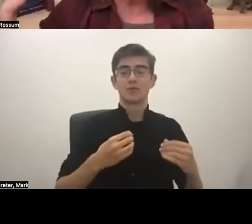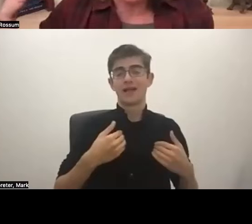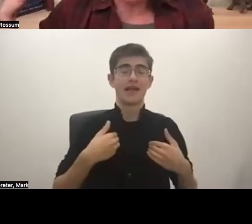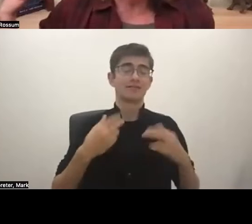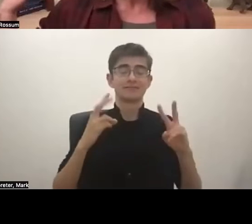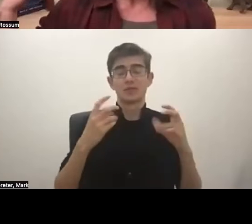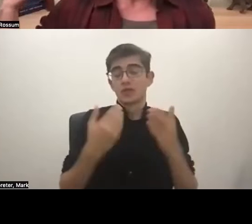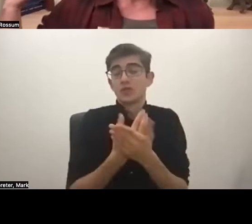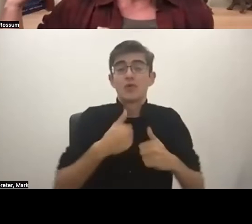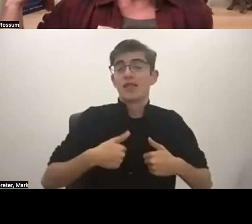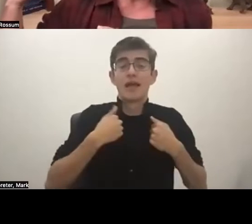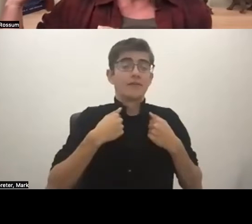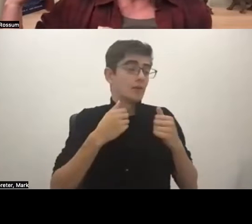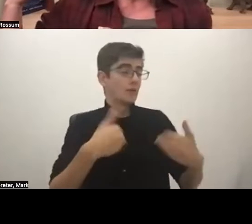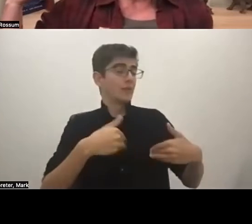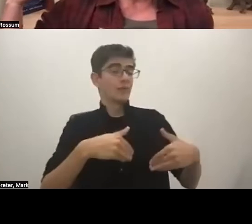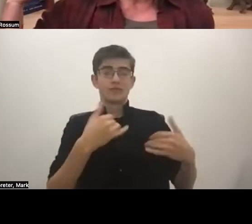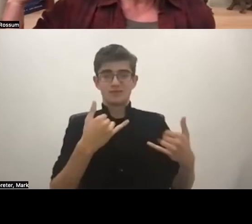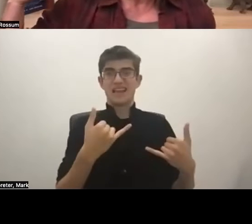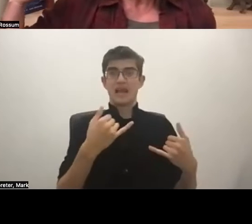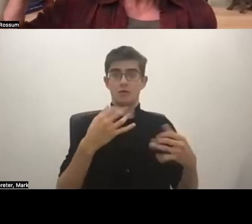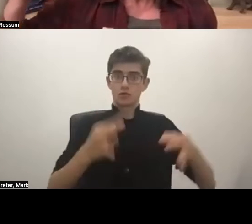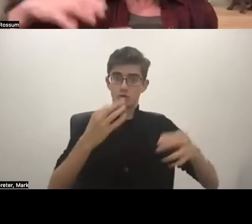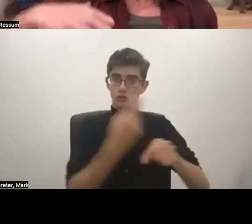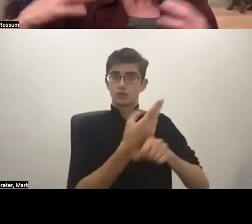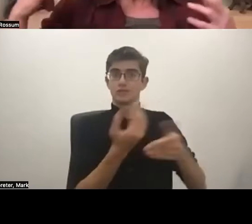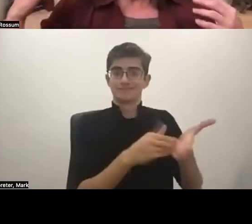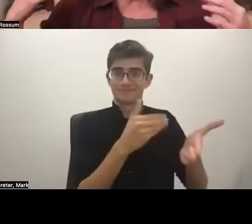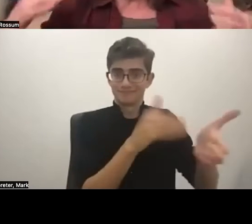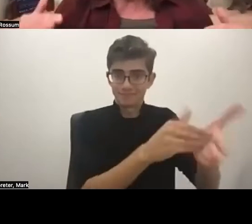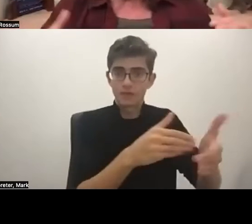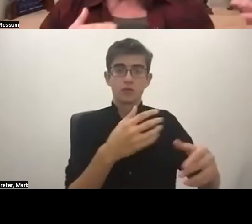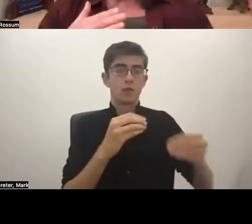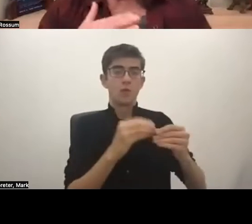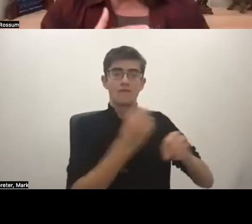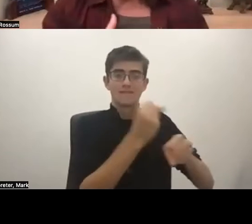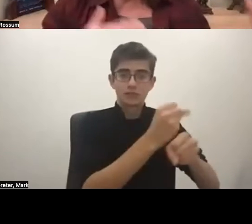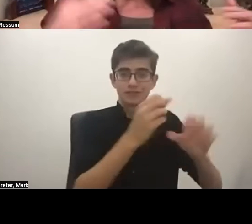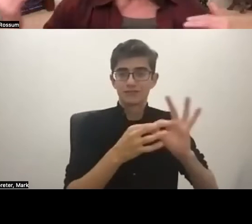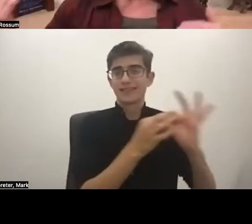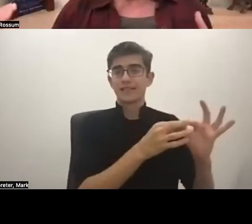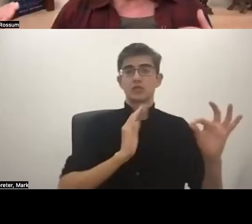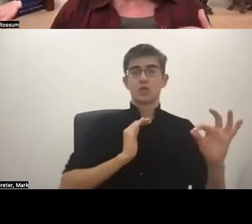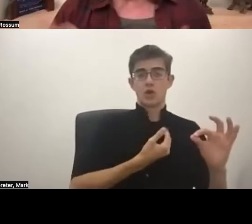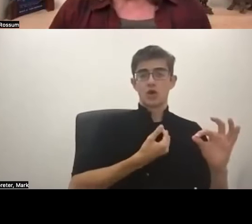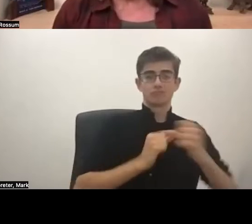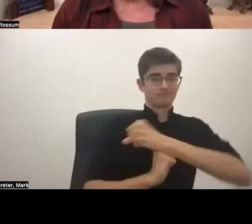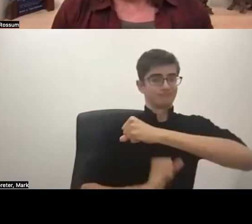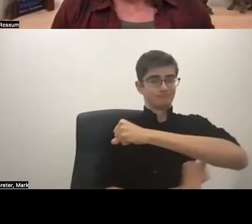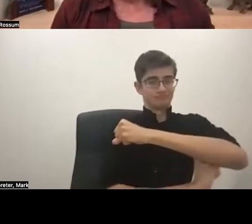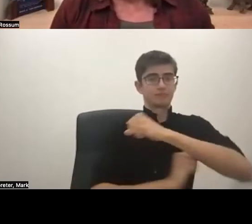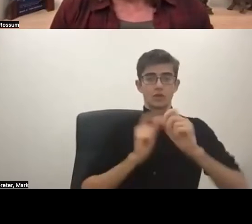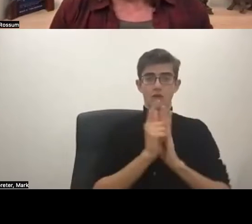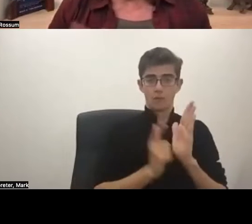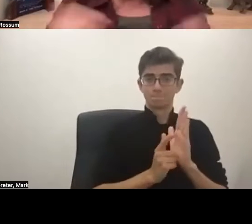been more victories in the Commonwealth of Pennsylvania. The Green Amendment in both Pennsylvania and Montana